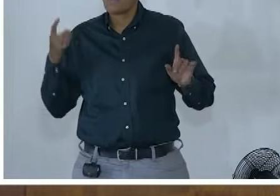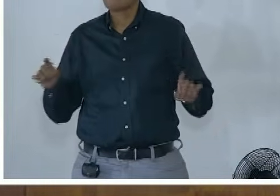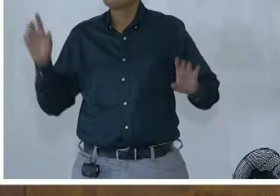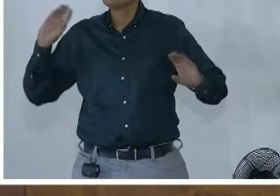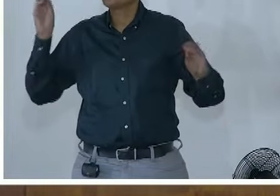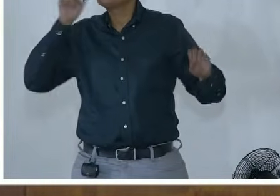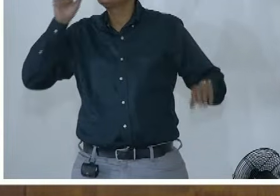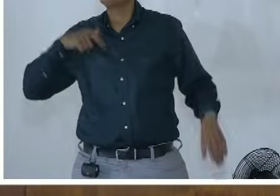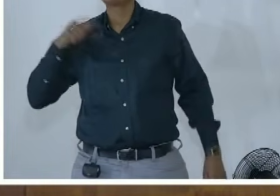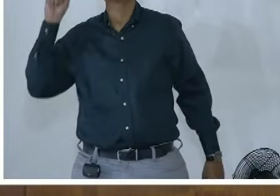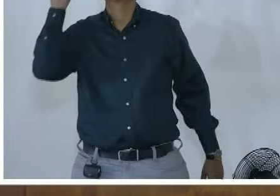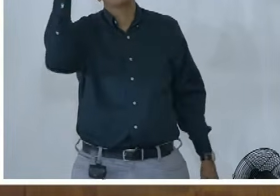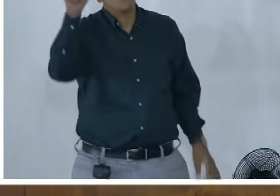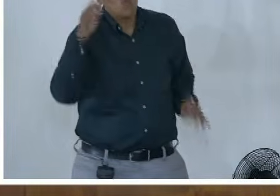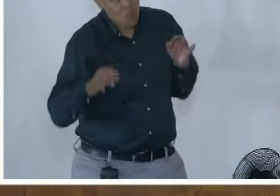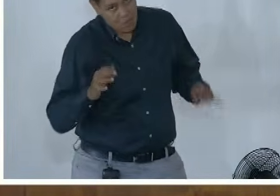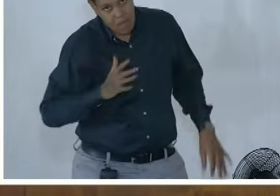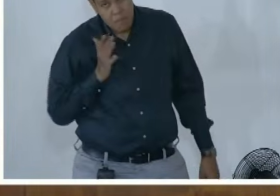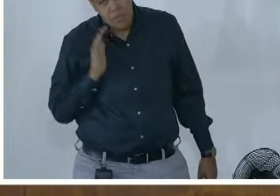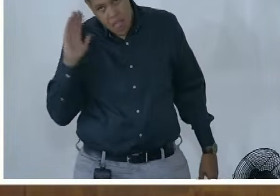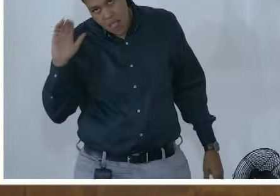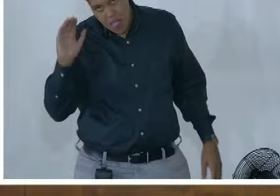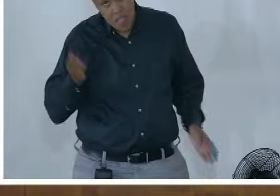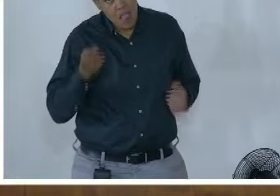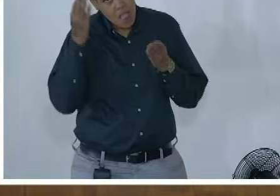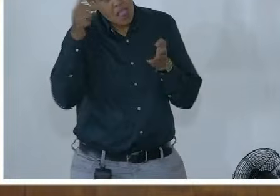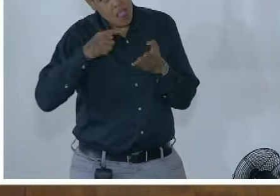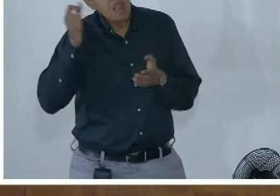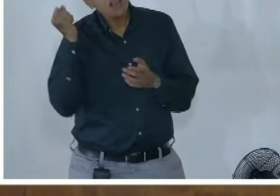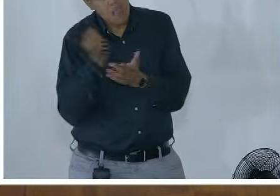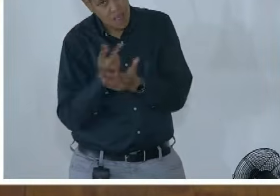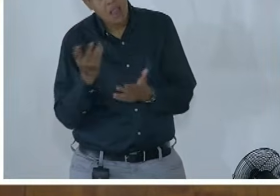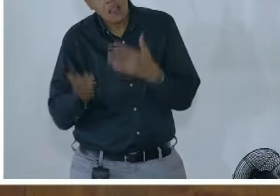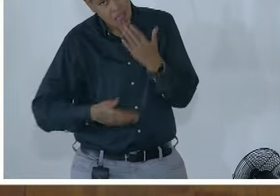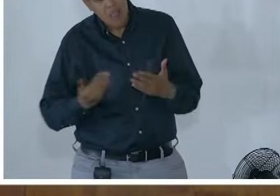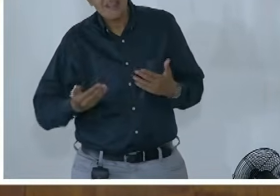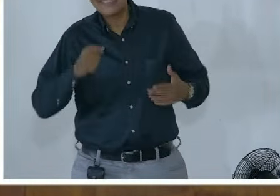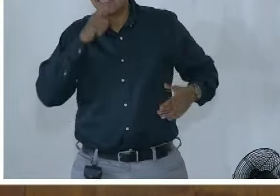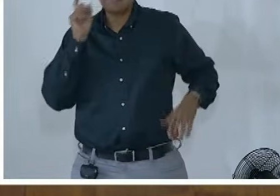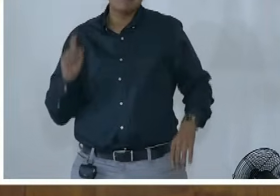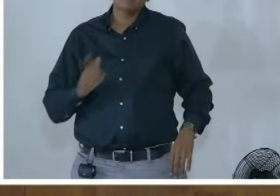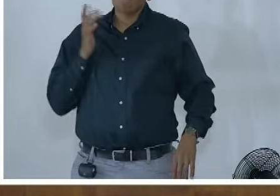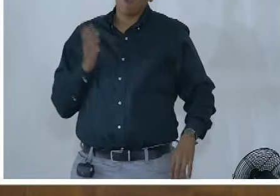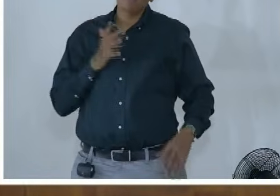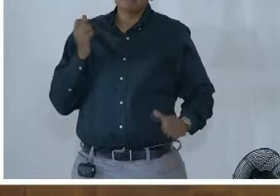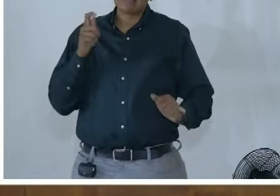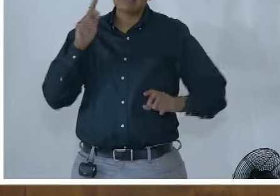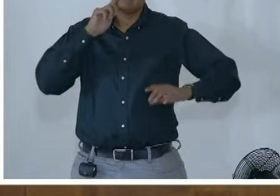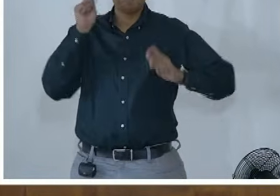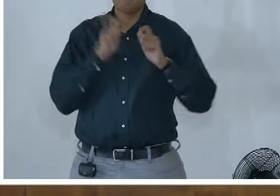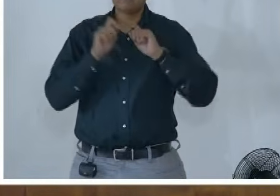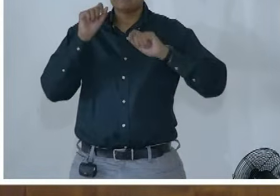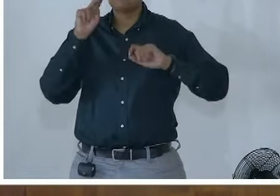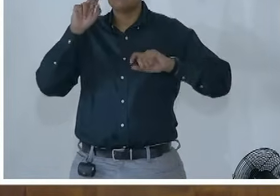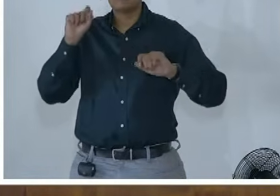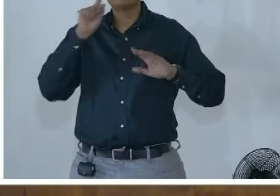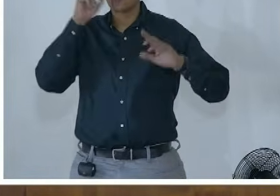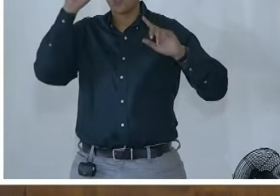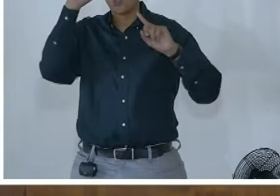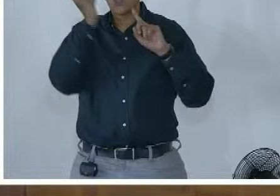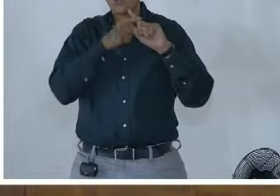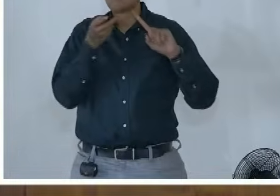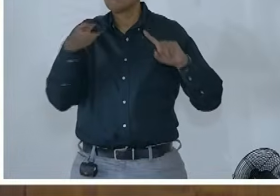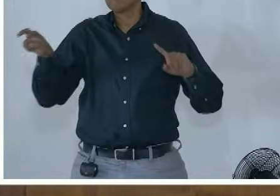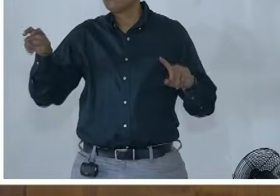no need to formally go back before the court, apply for it to get that particular status. It